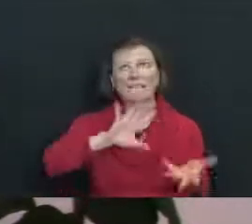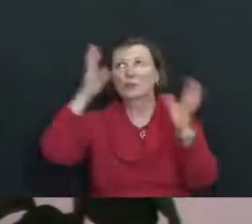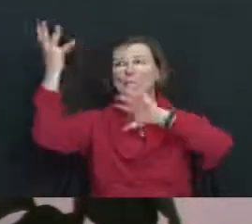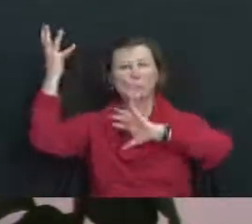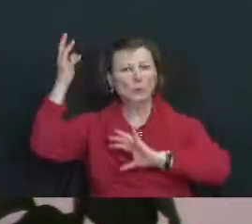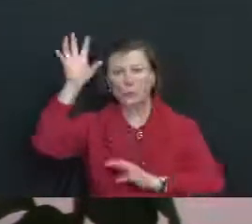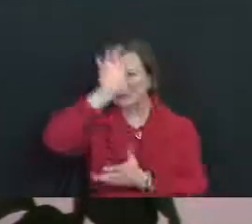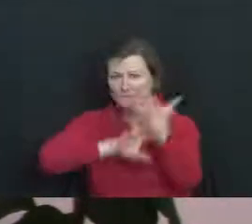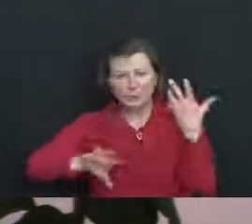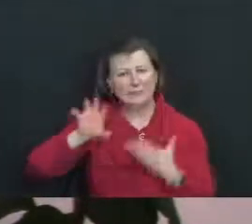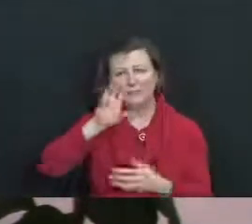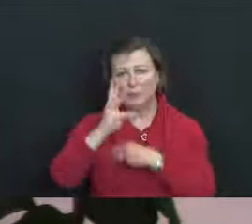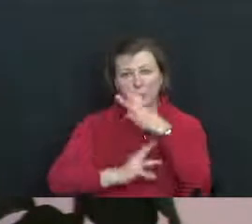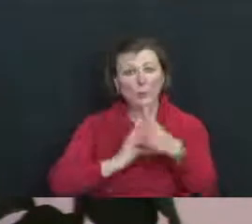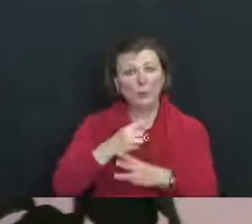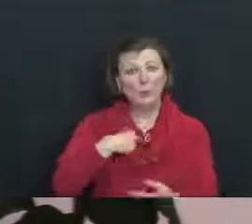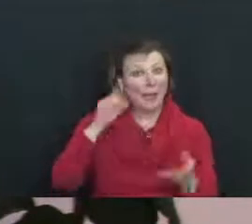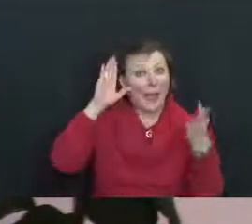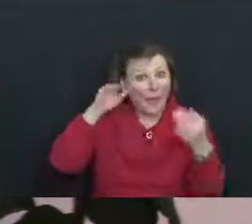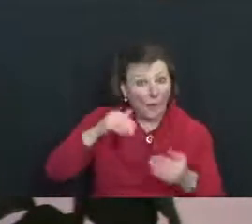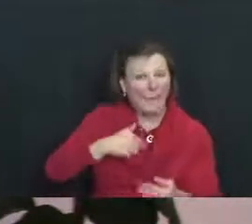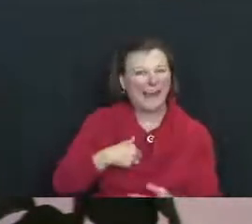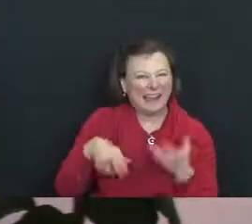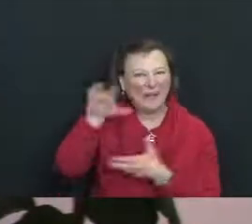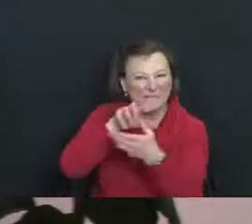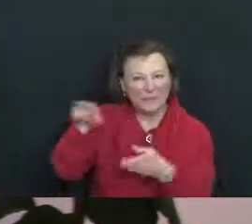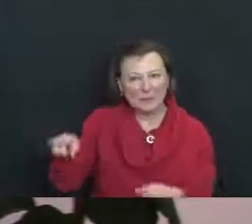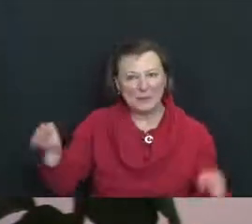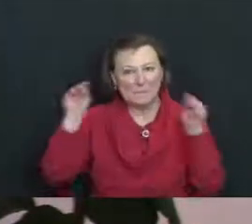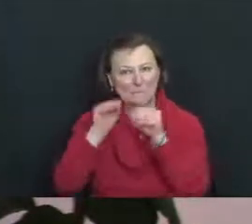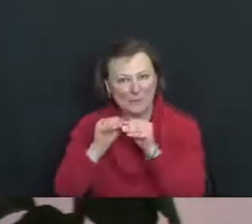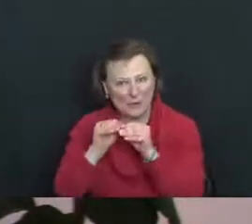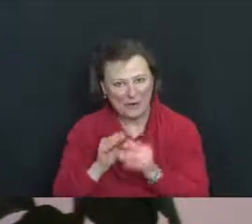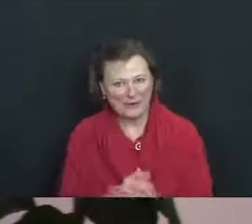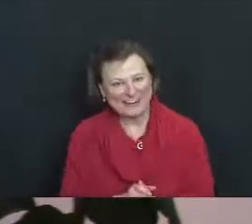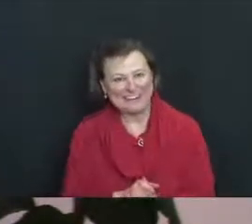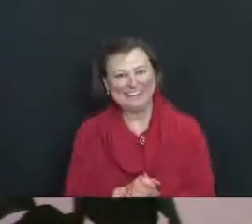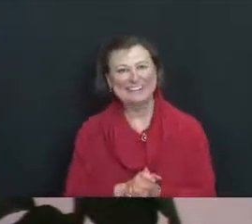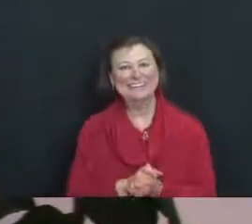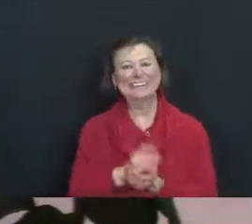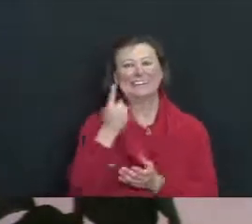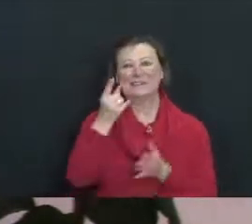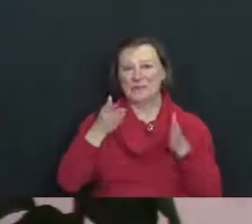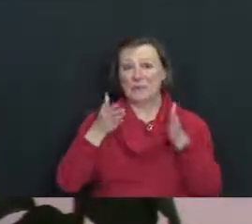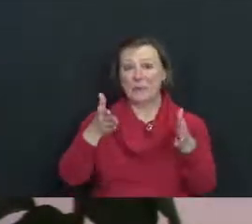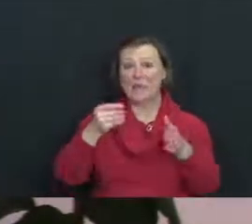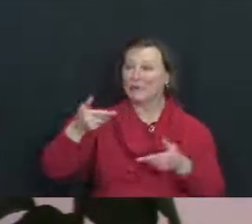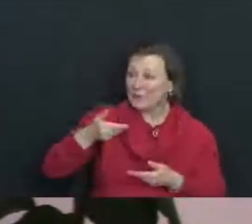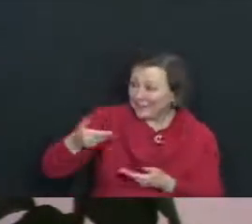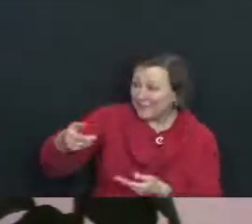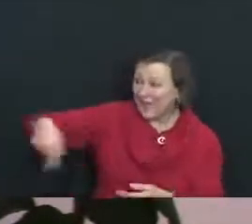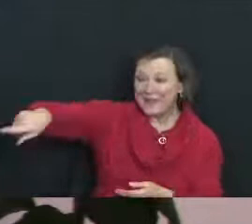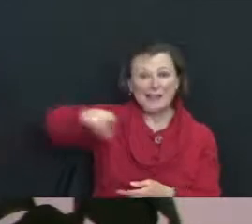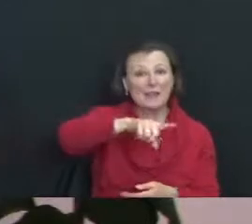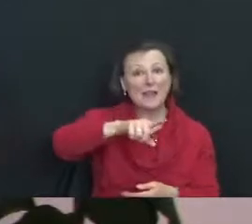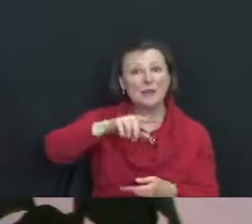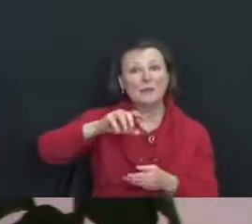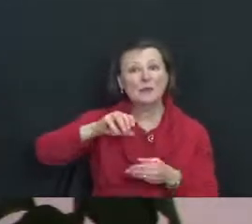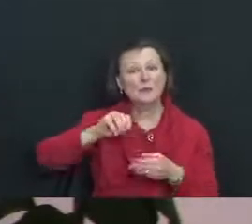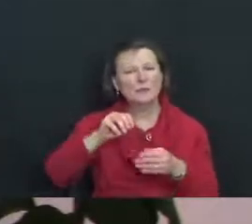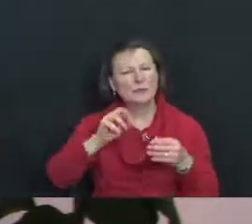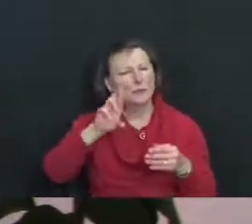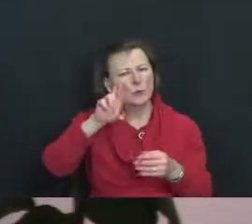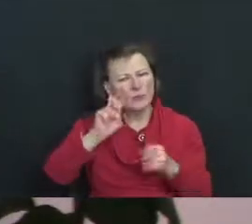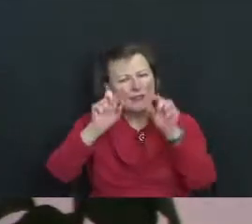is that I can confuse them even more, as a way of inviting them to reframe some of the